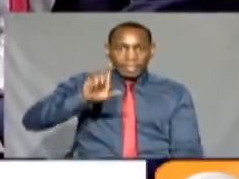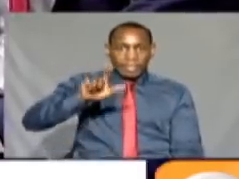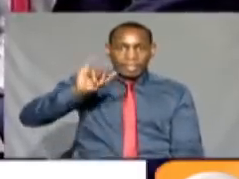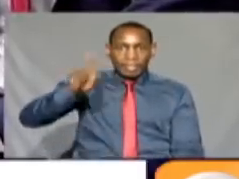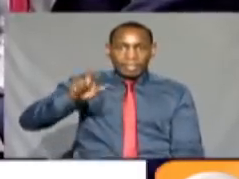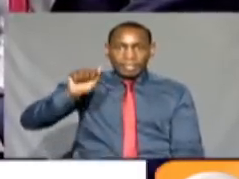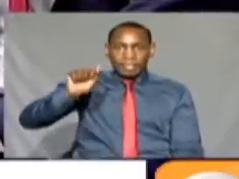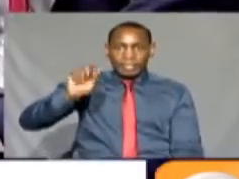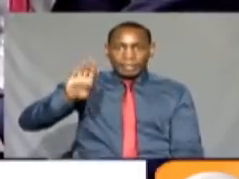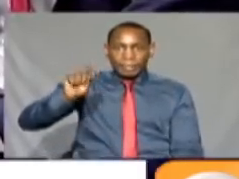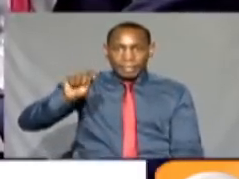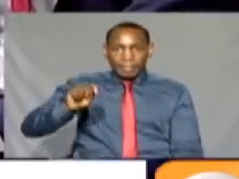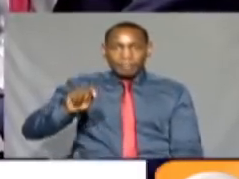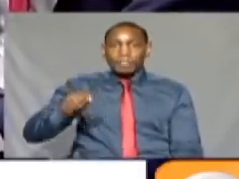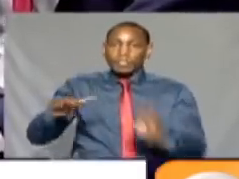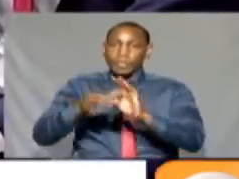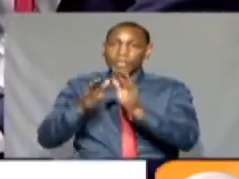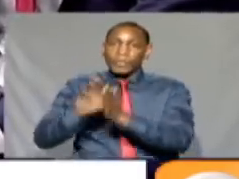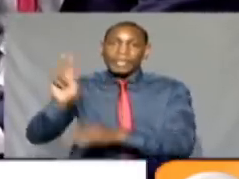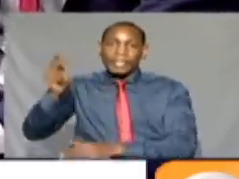Alitajiwa akiwa hapa.